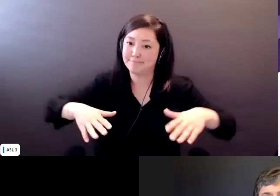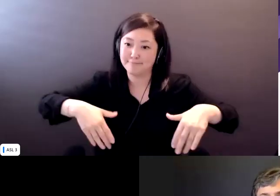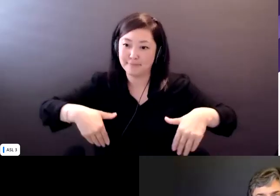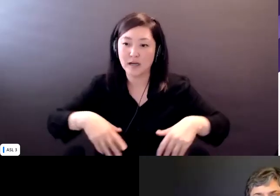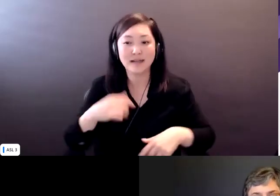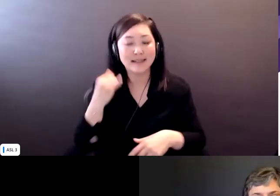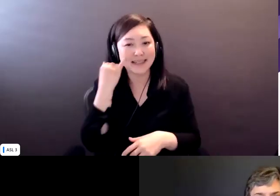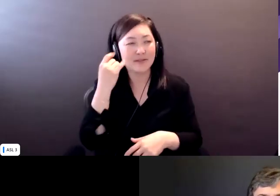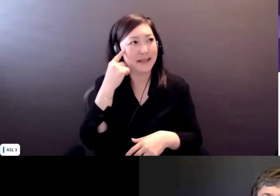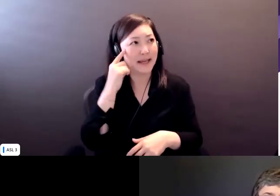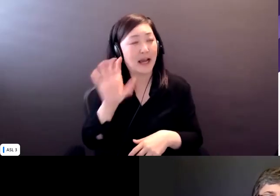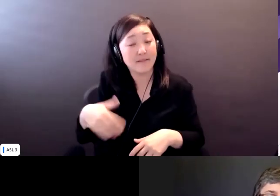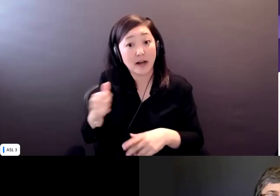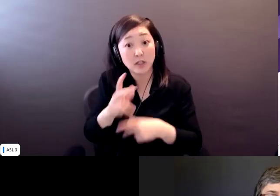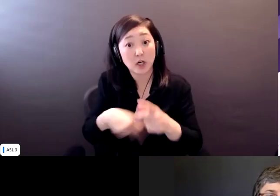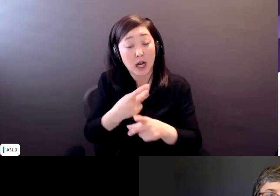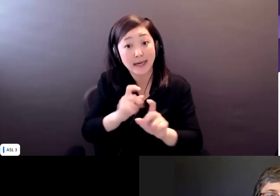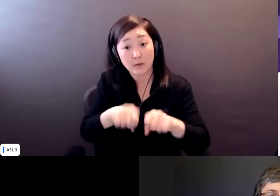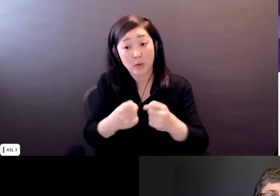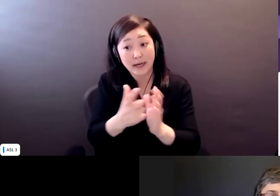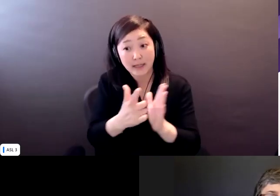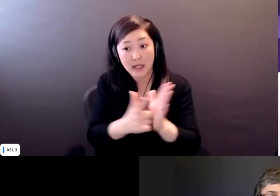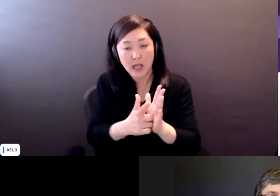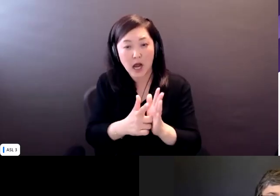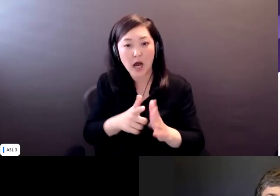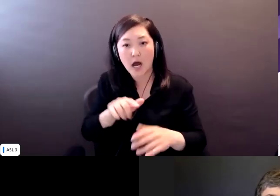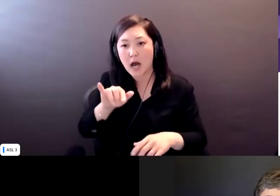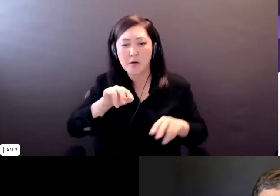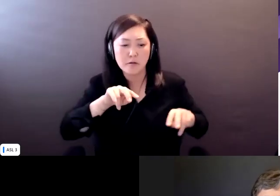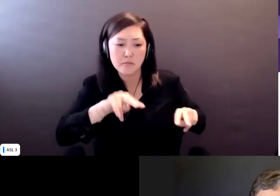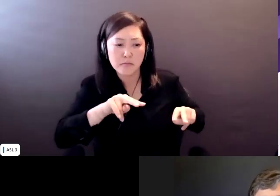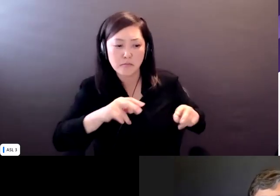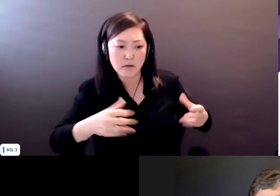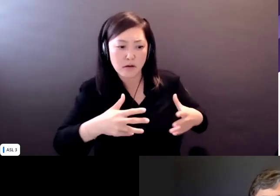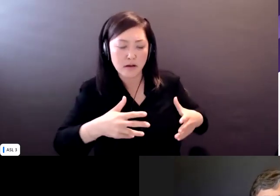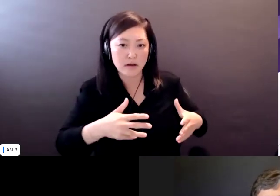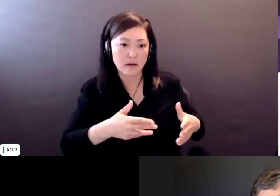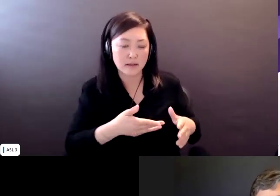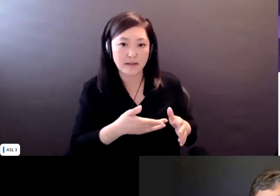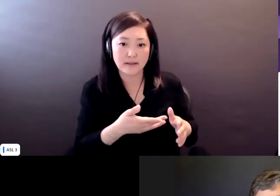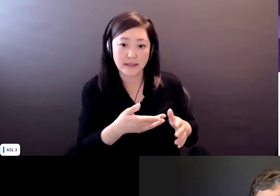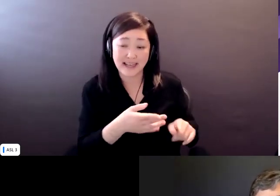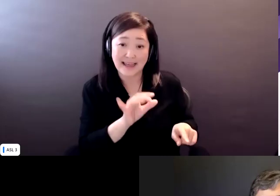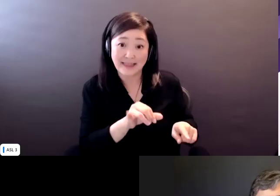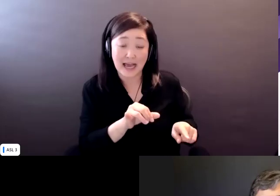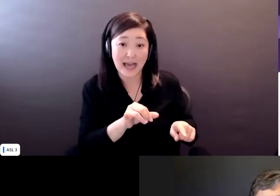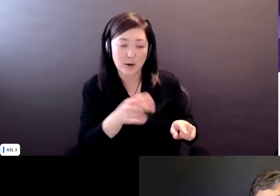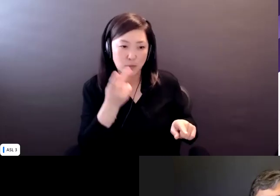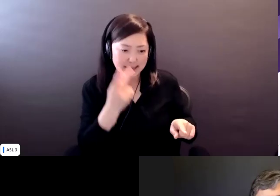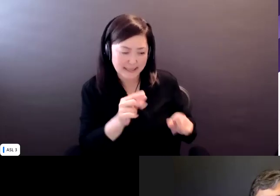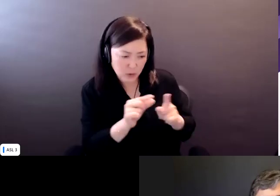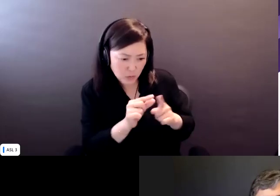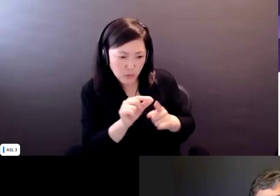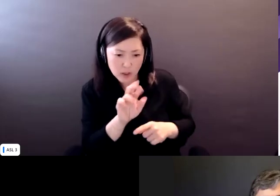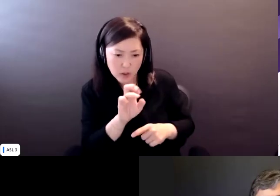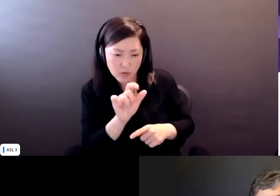like intimidation in Section 423 of the Criminal Code, we see that the term relative is undefined,